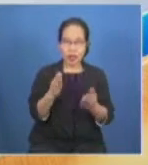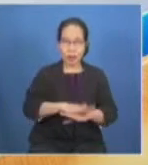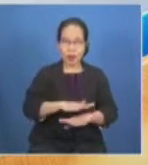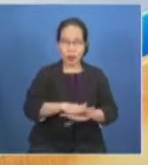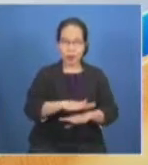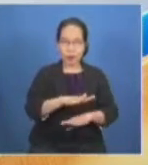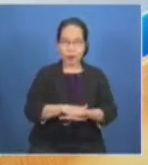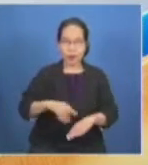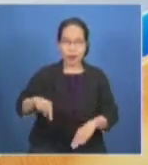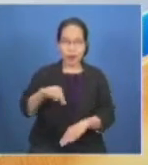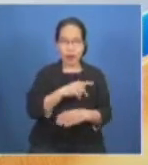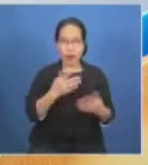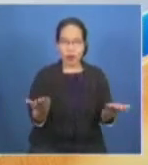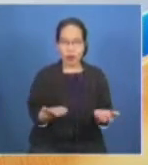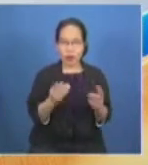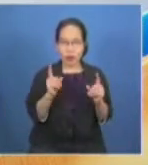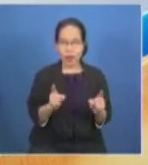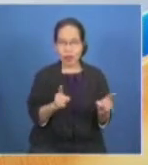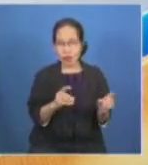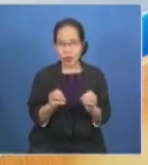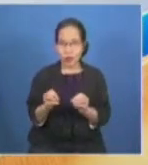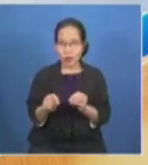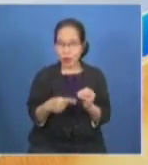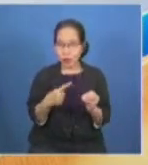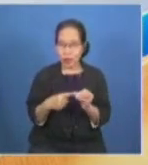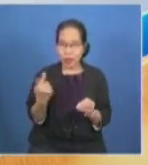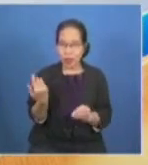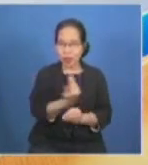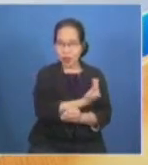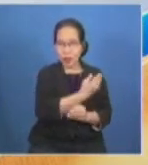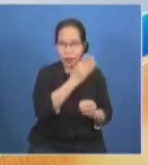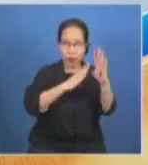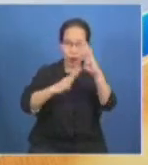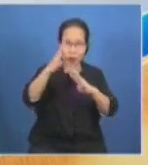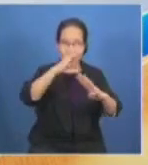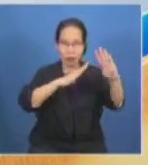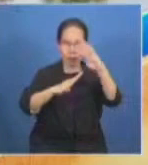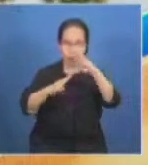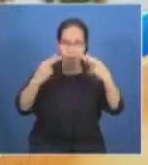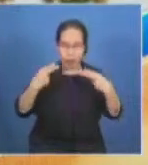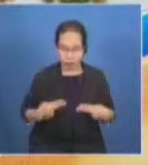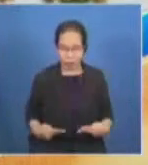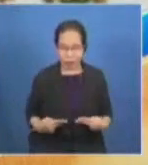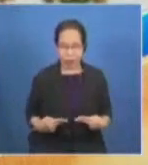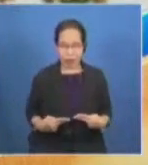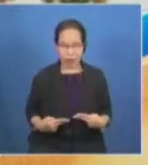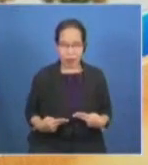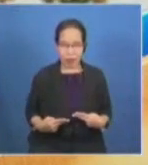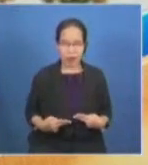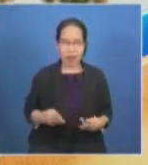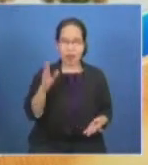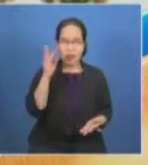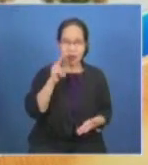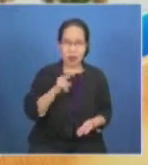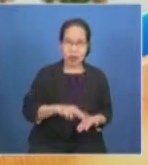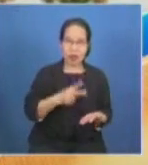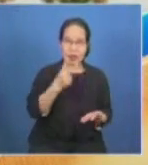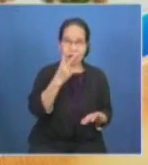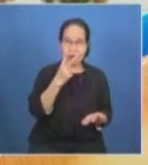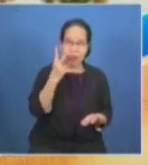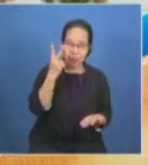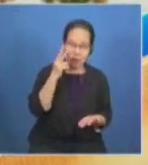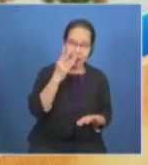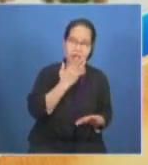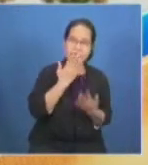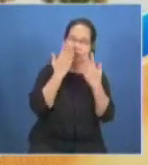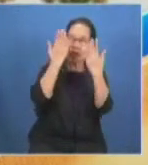doctors, for us to be advised what we ought to do concerning our problems in health. On that